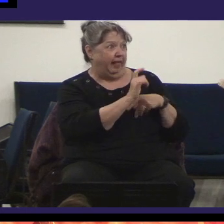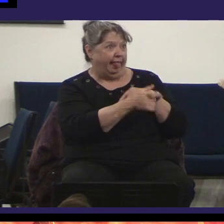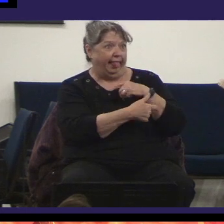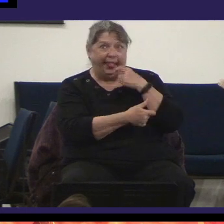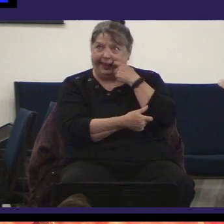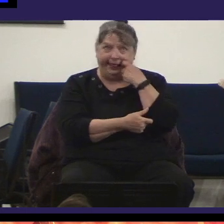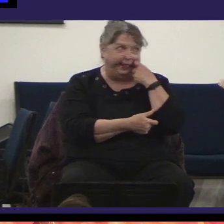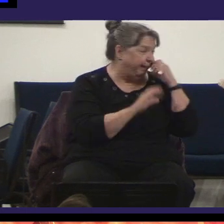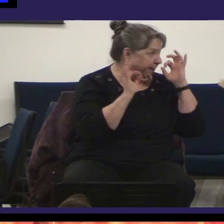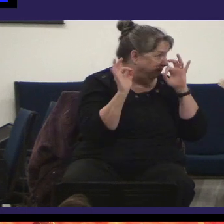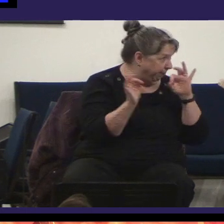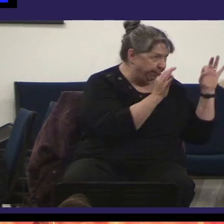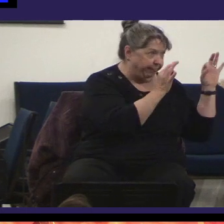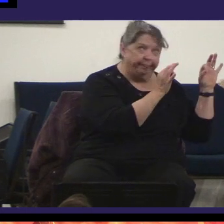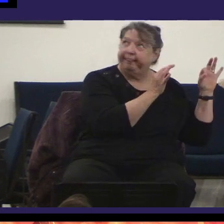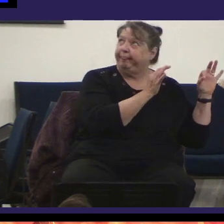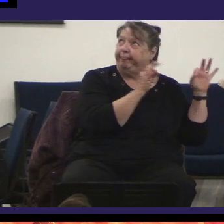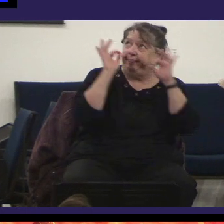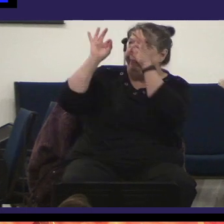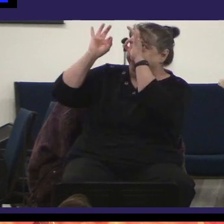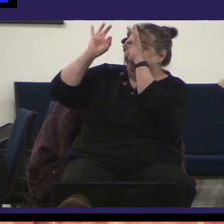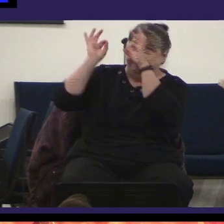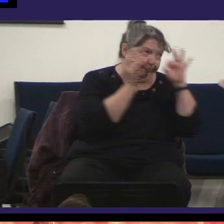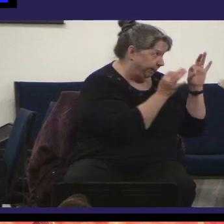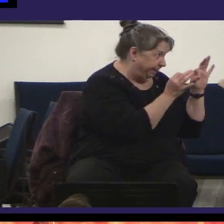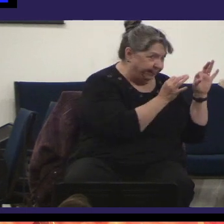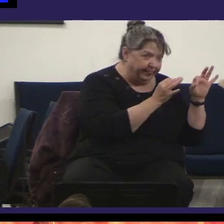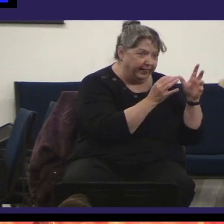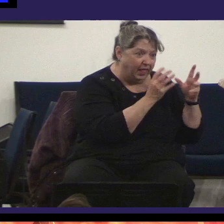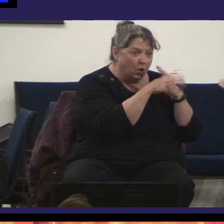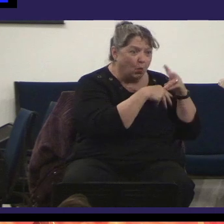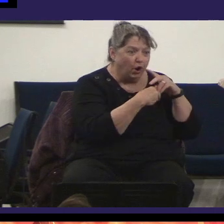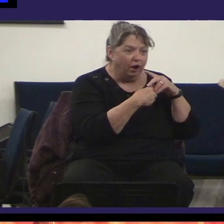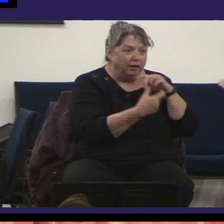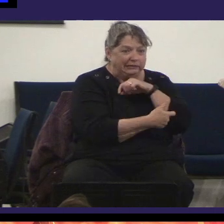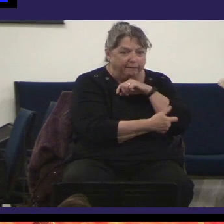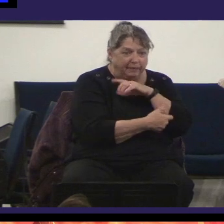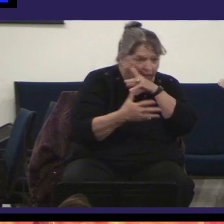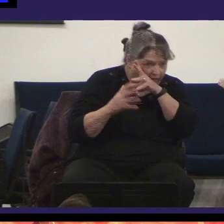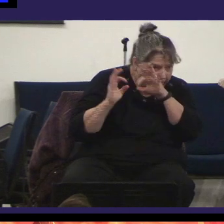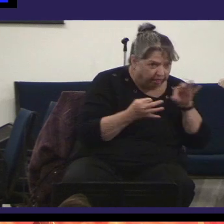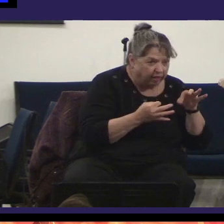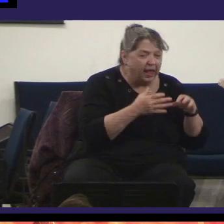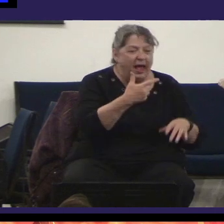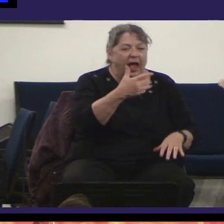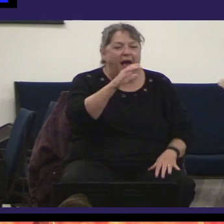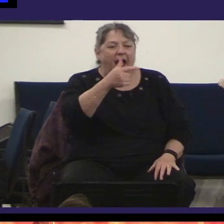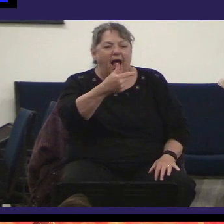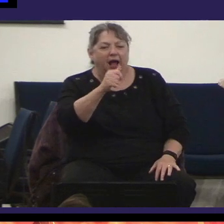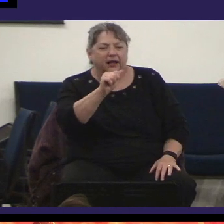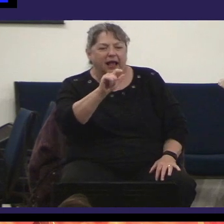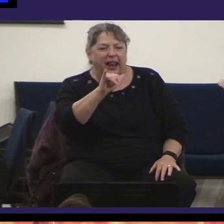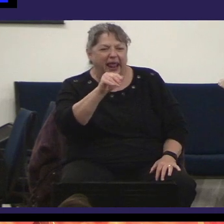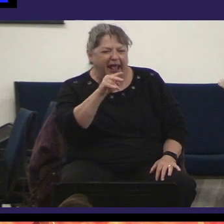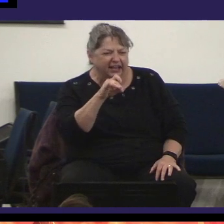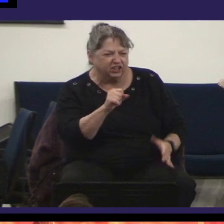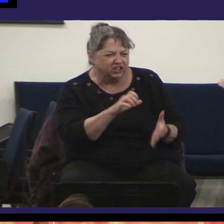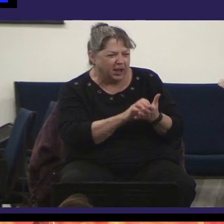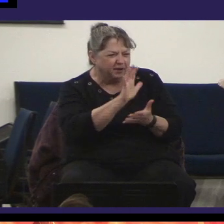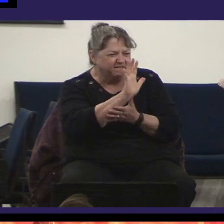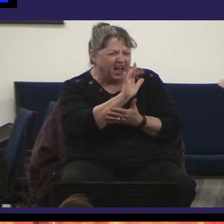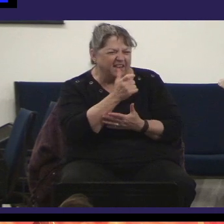it talks about some of these things. Galatians 5 talks about sexual